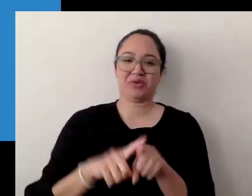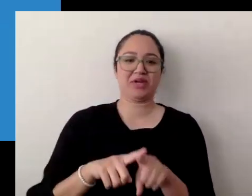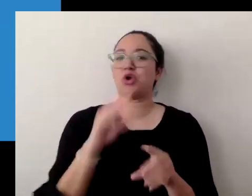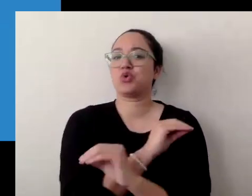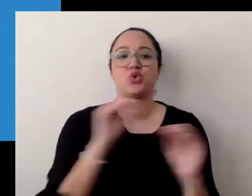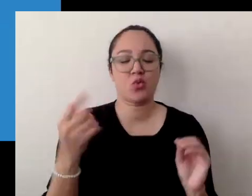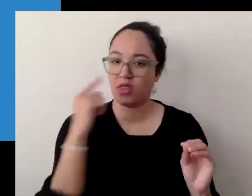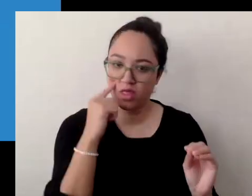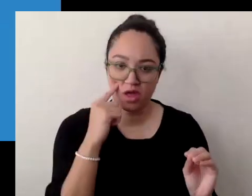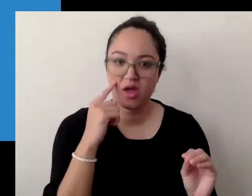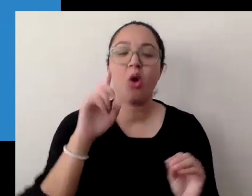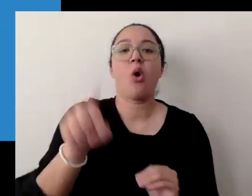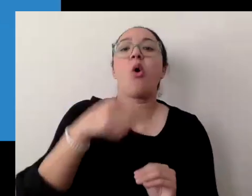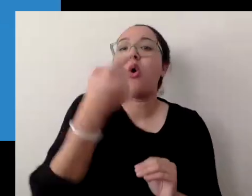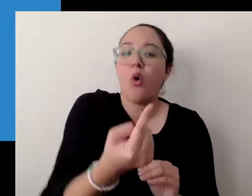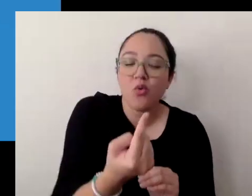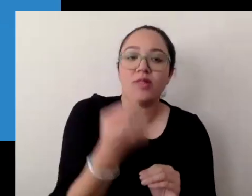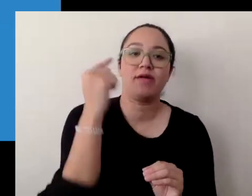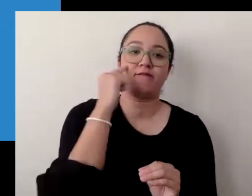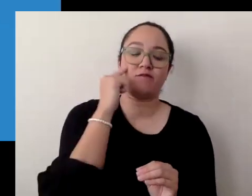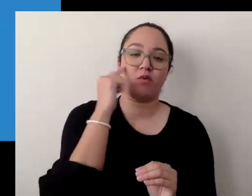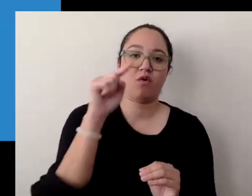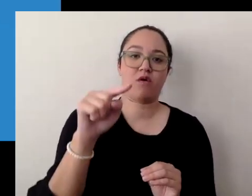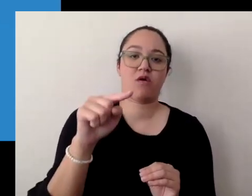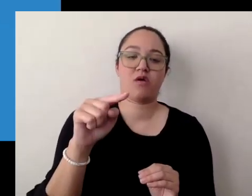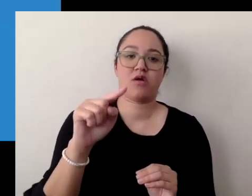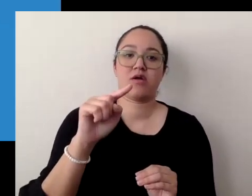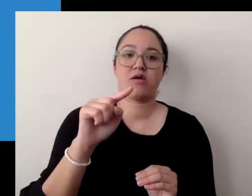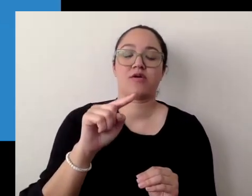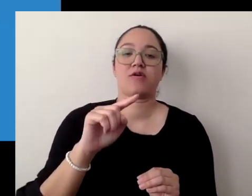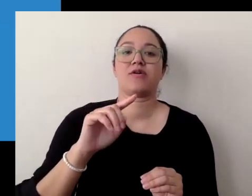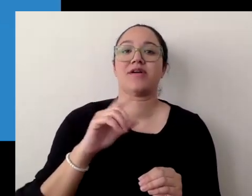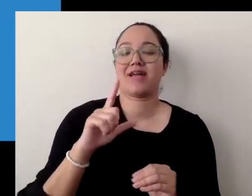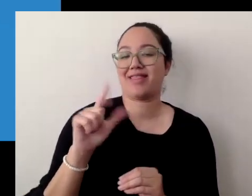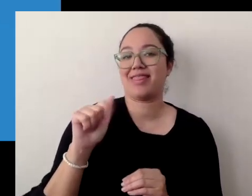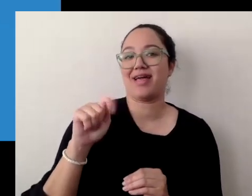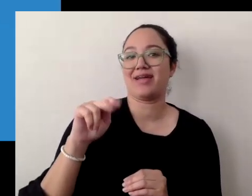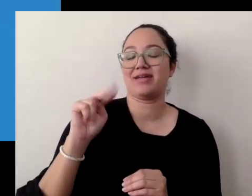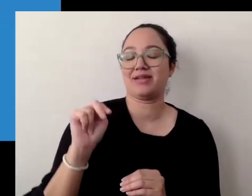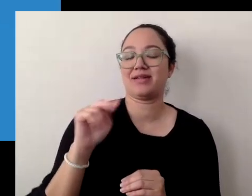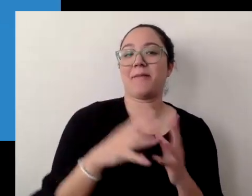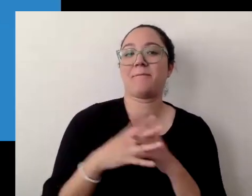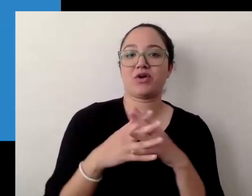terms are only applicable to Latin Americans who are transgender or